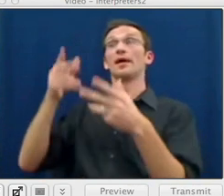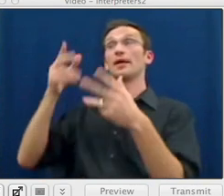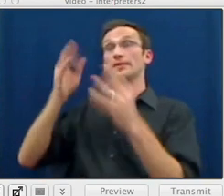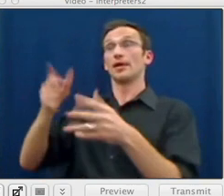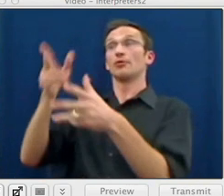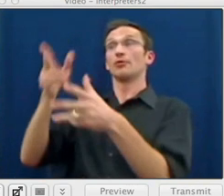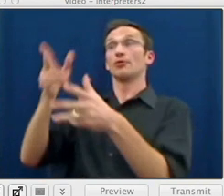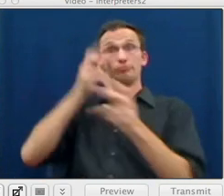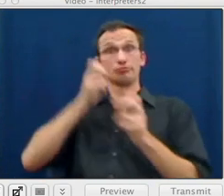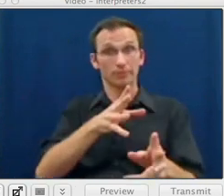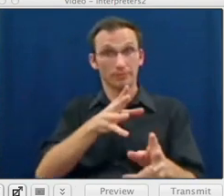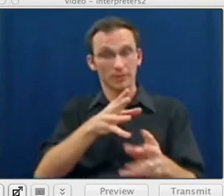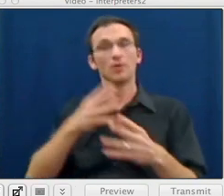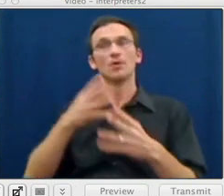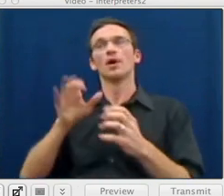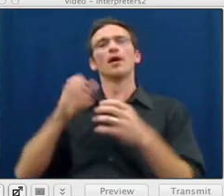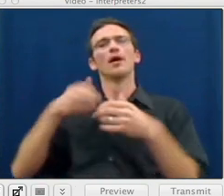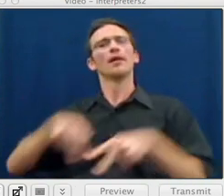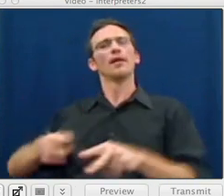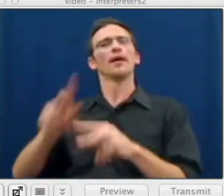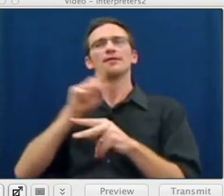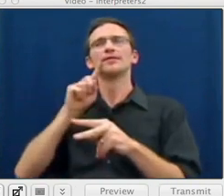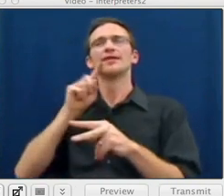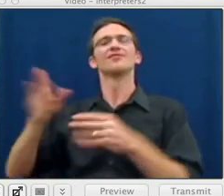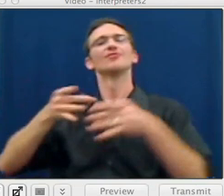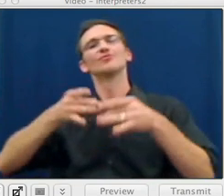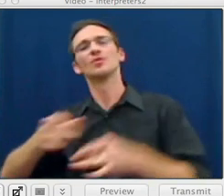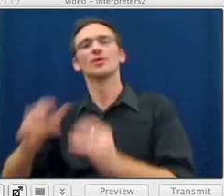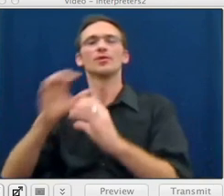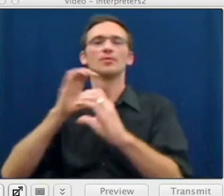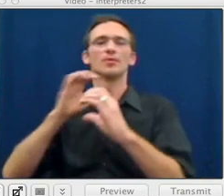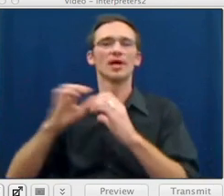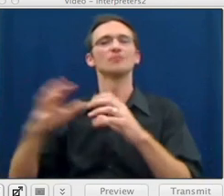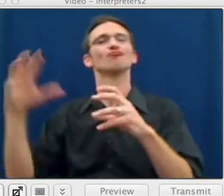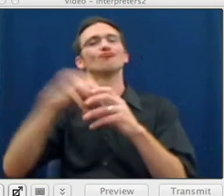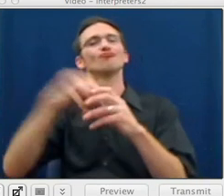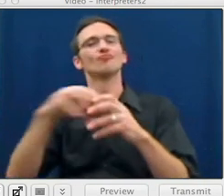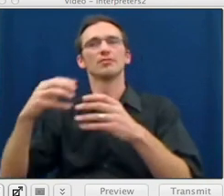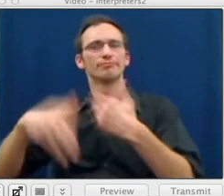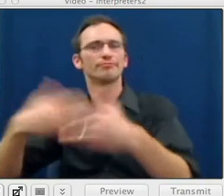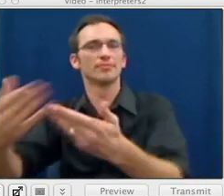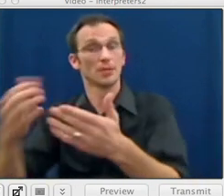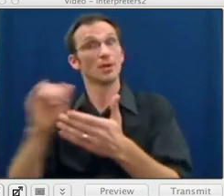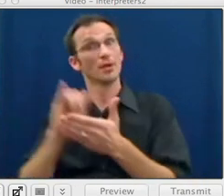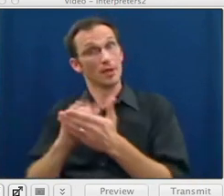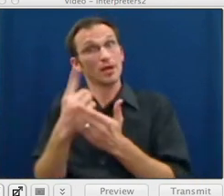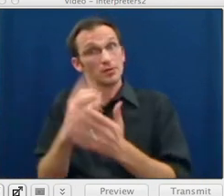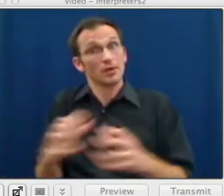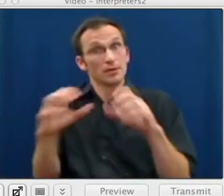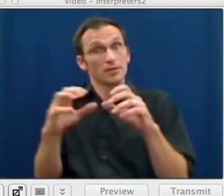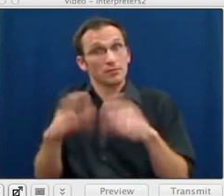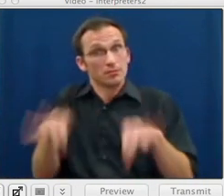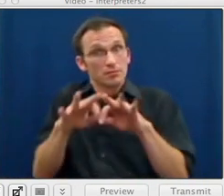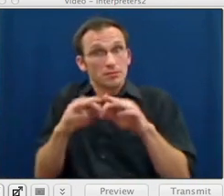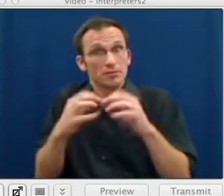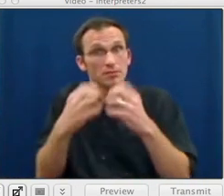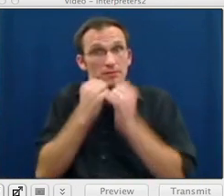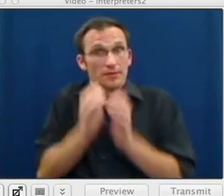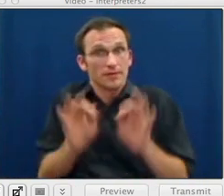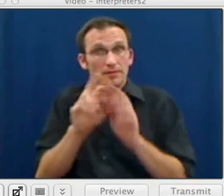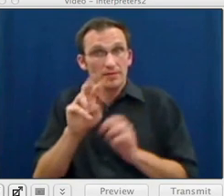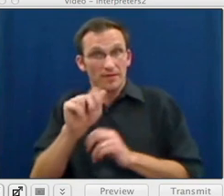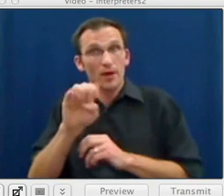uninterrupted communication, okay, which is a value of ours. It's not as if she necessarily thought the